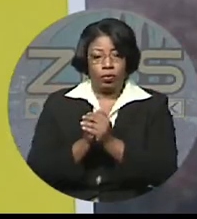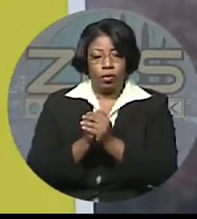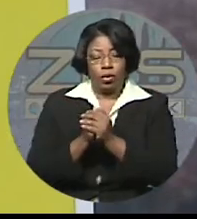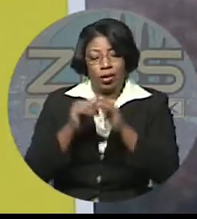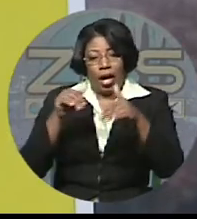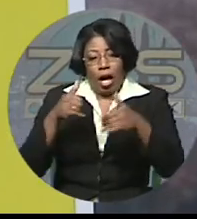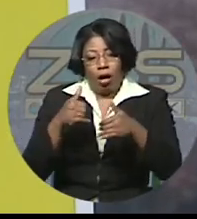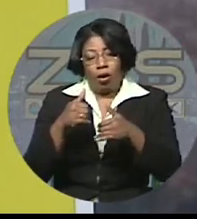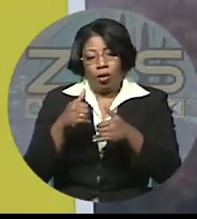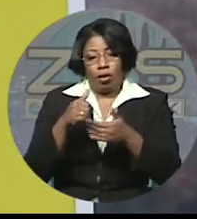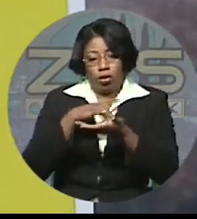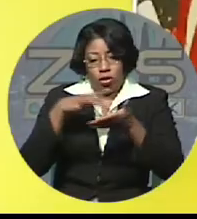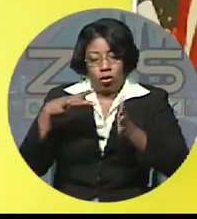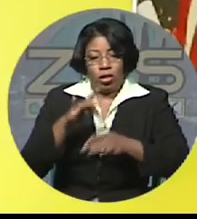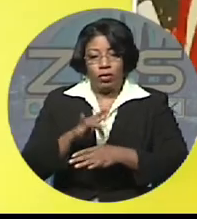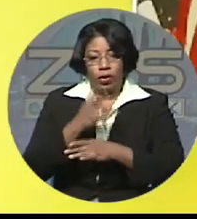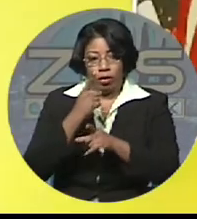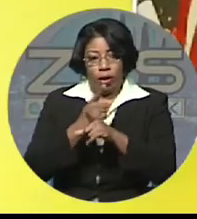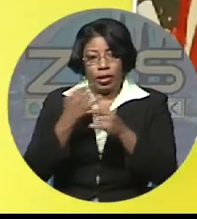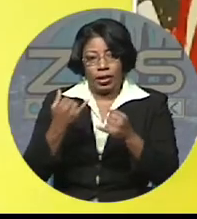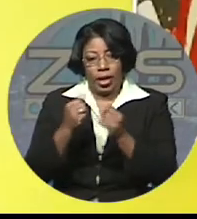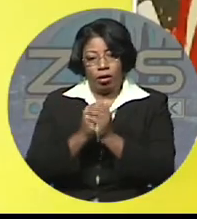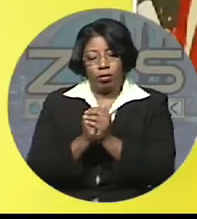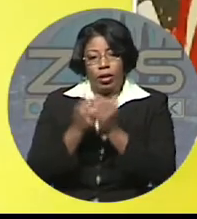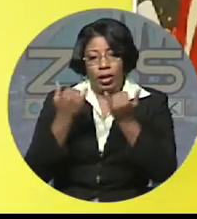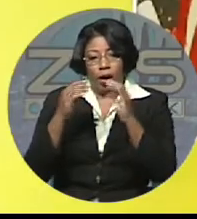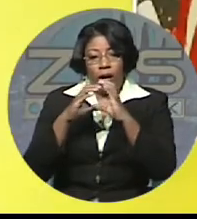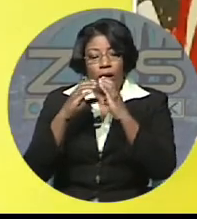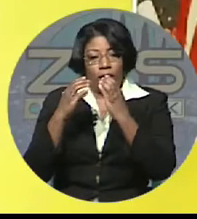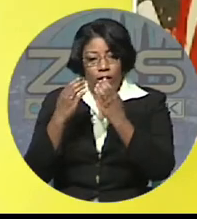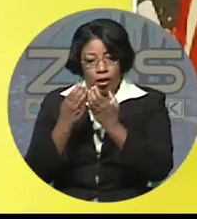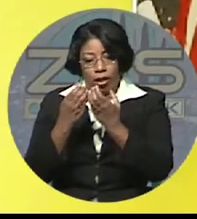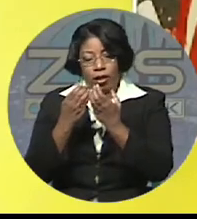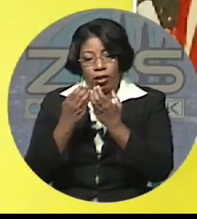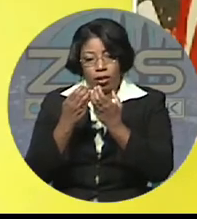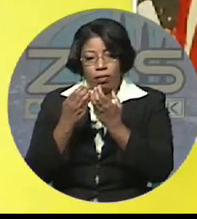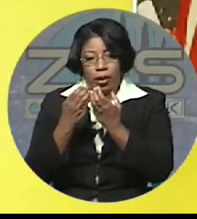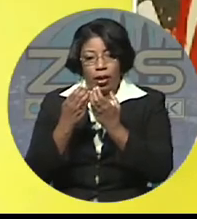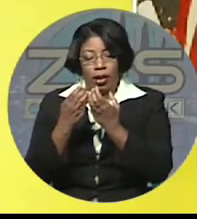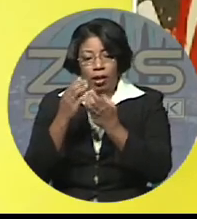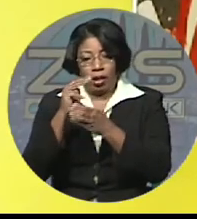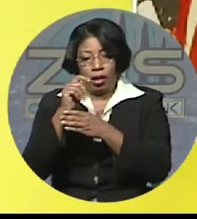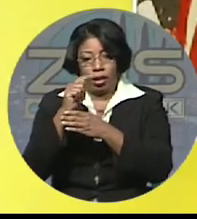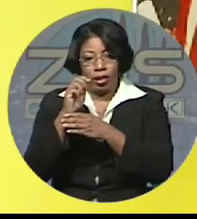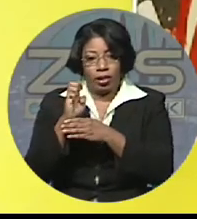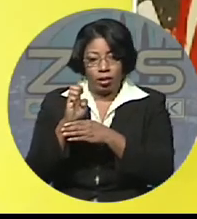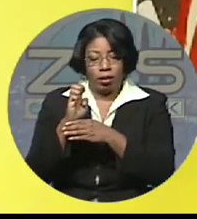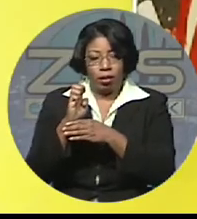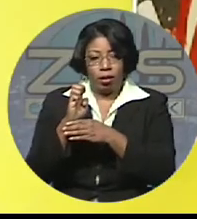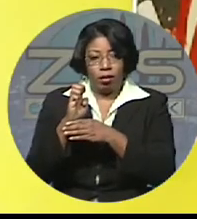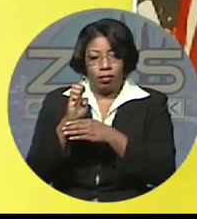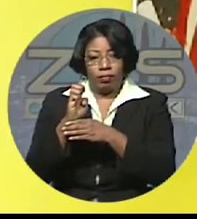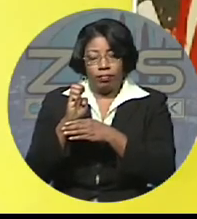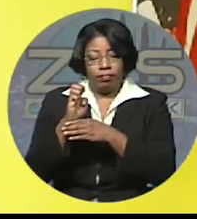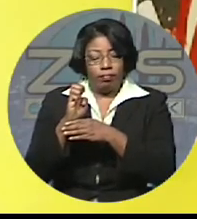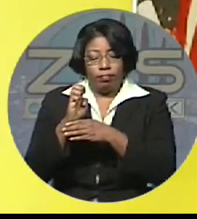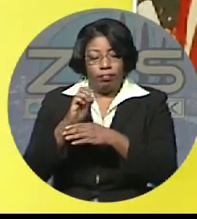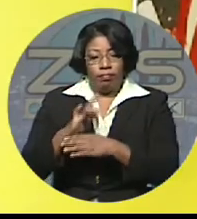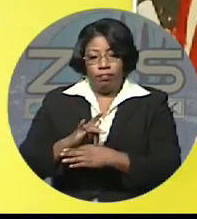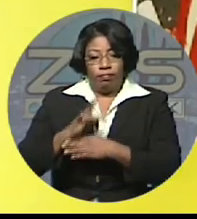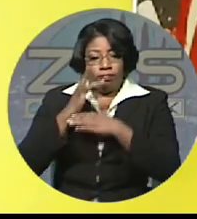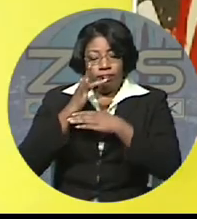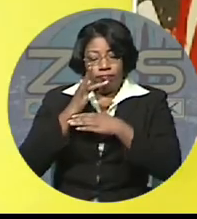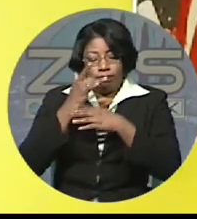with this type of law? Well, her classmates, who she would have been with every day, you know, they are distraught. You know,